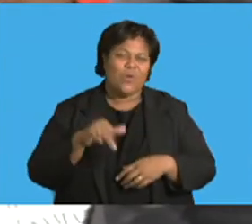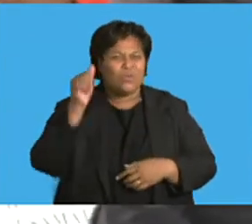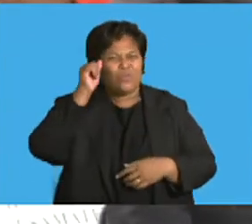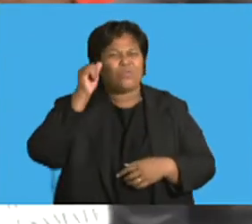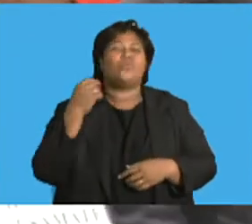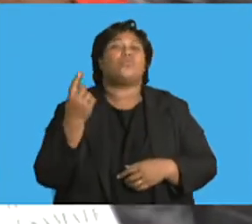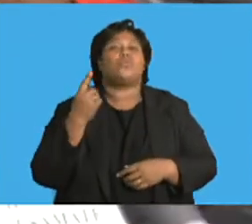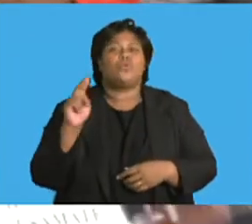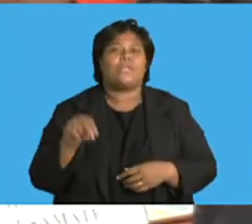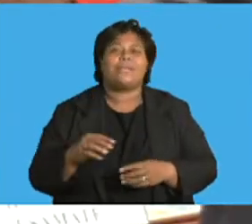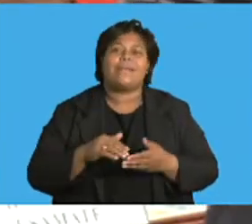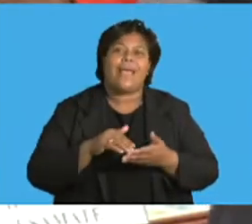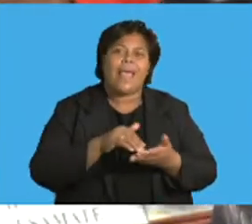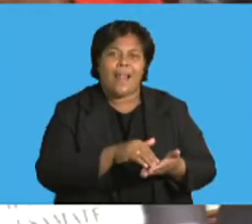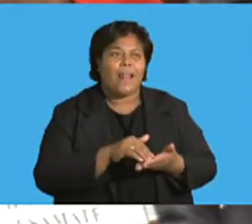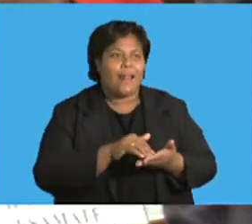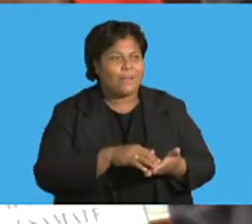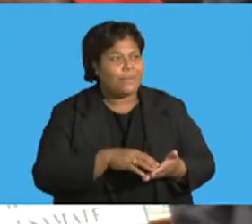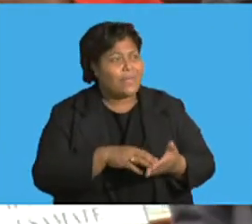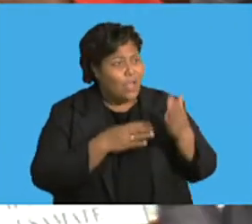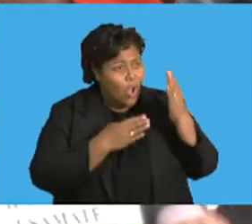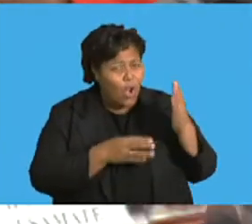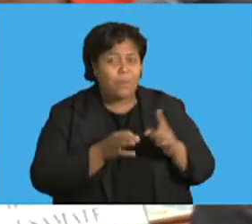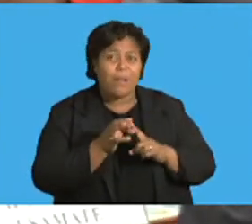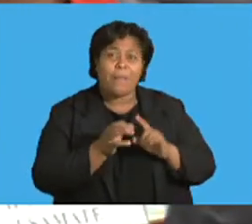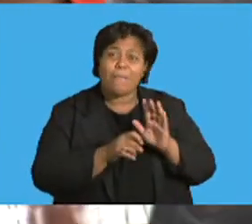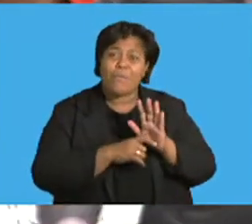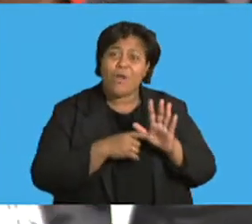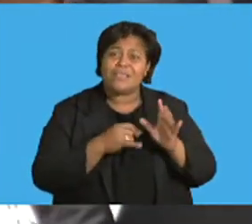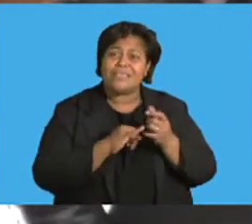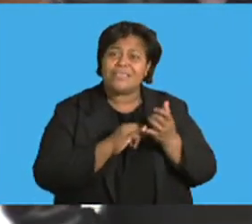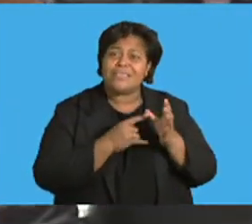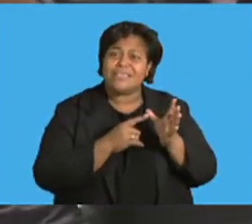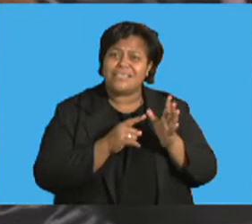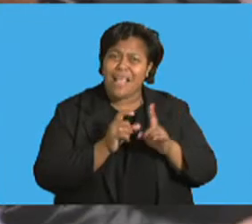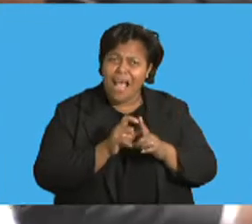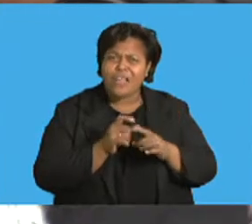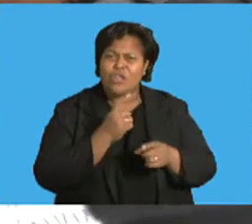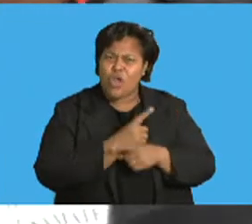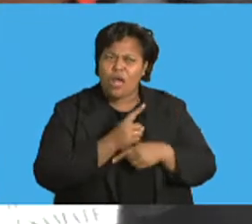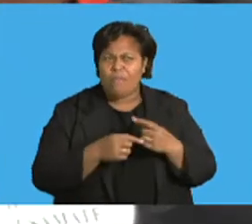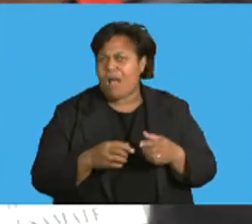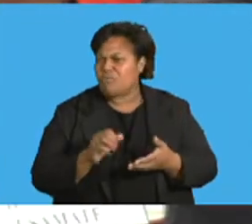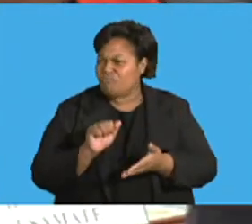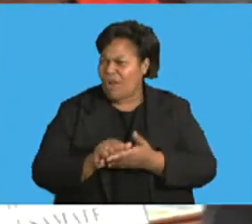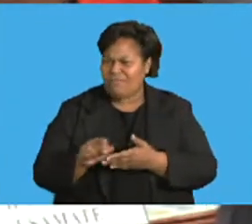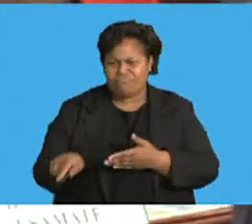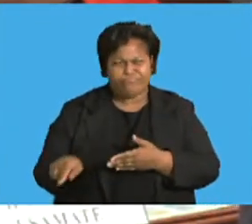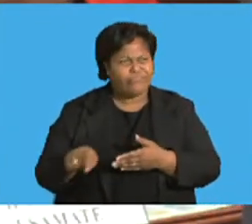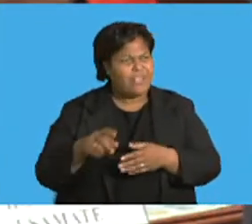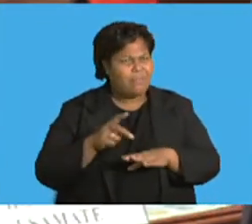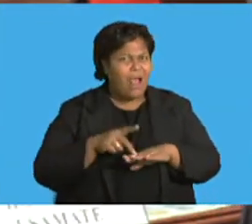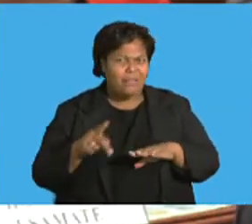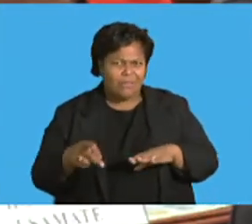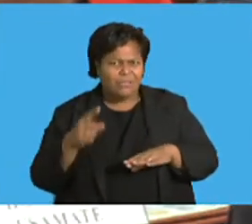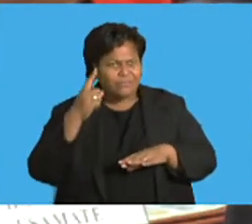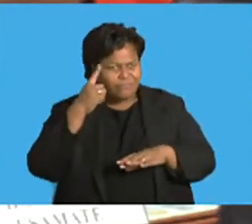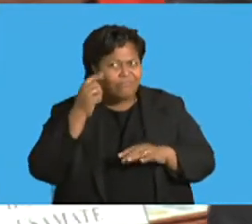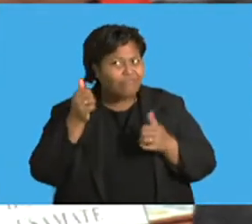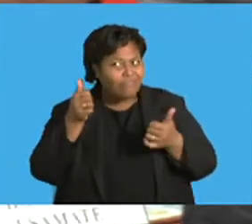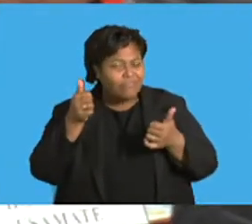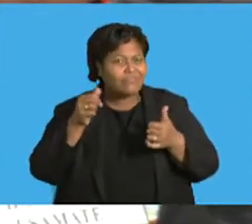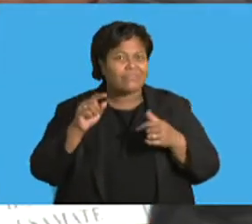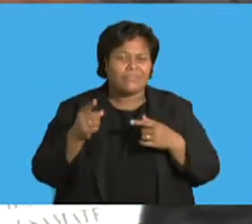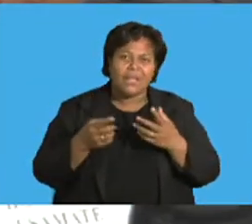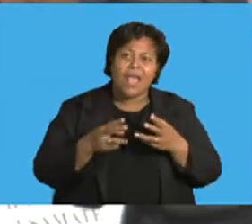Speaker, sir, the Honourable Prasad talked about the sanctity of Parliament and how Parliament is there. NFP, sorry, I said